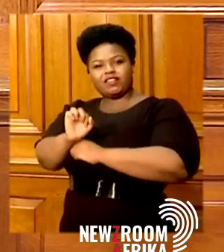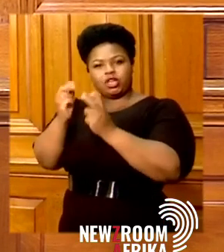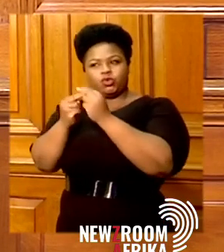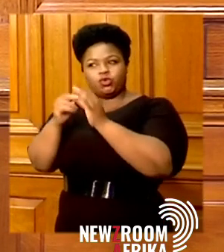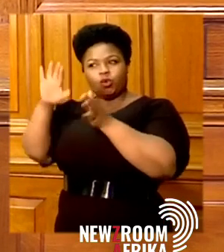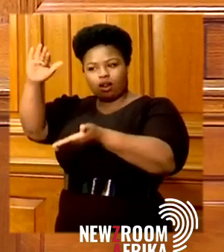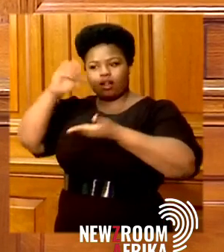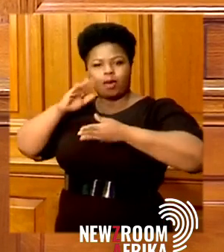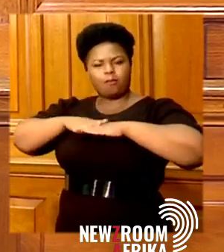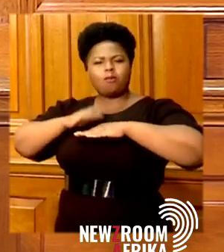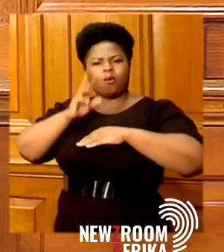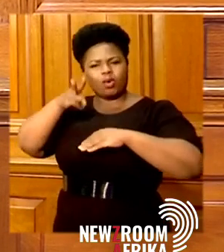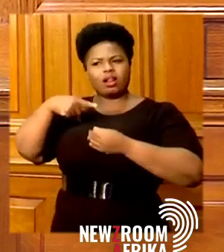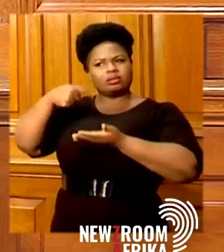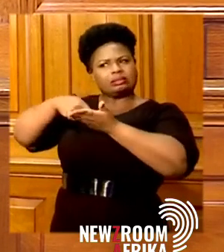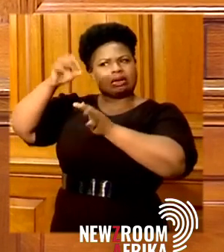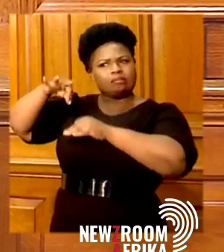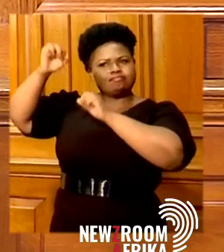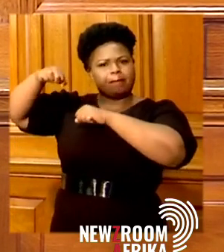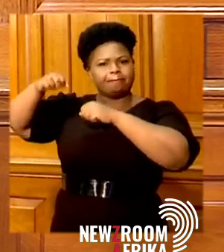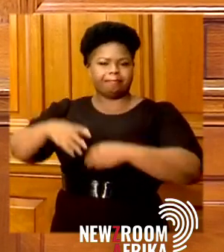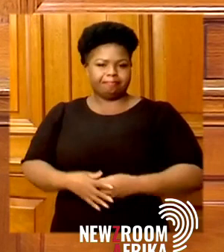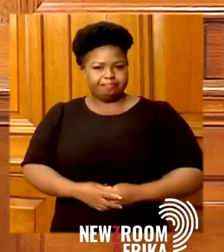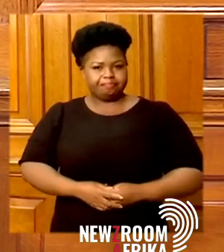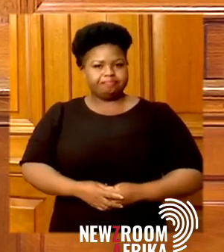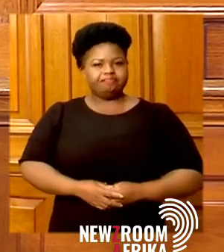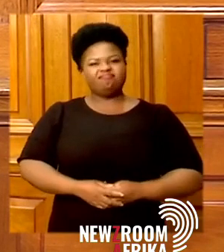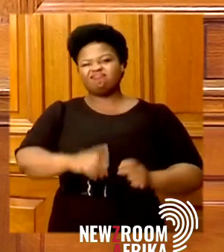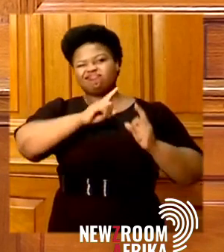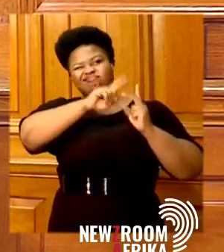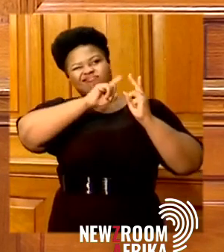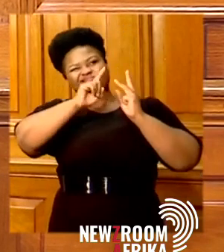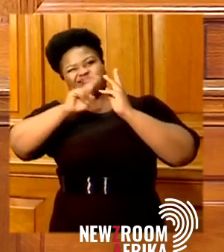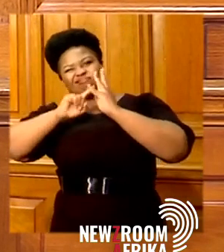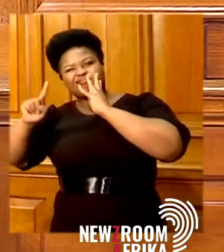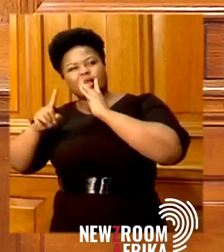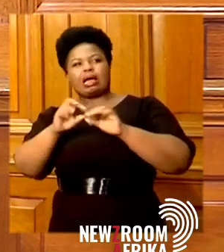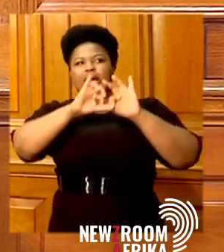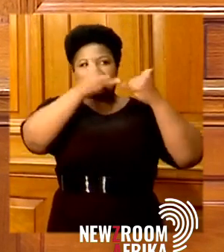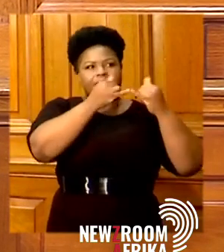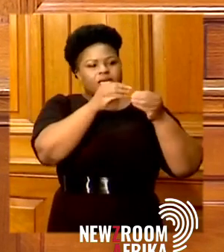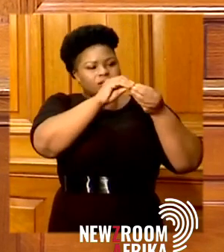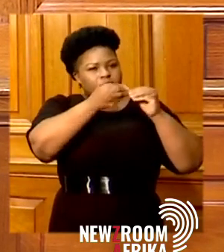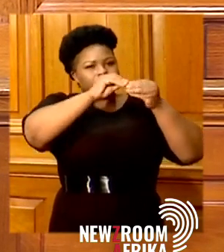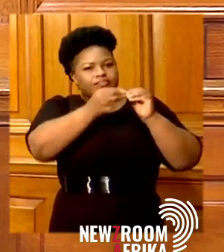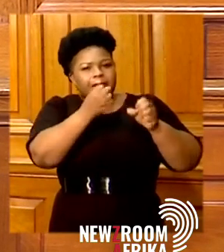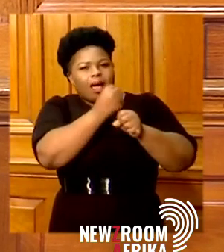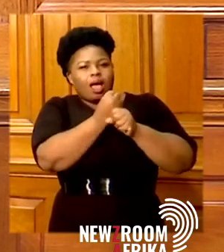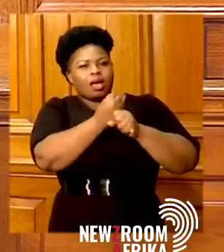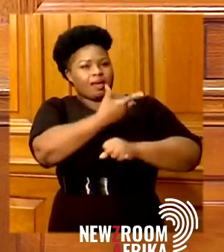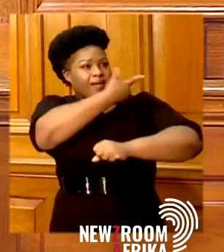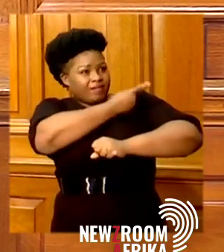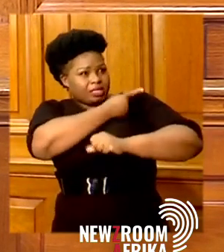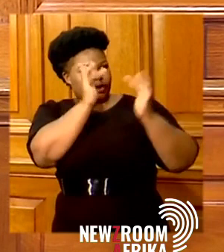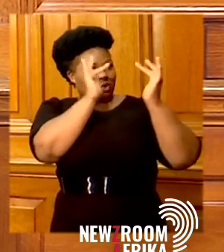We are in constant contact with various other vaccine manufacturers to ensure that